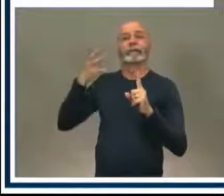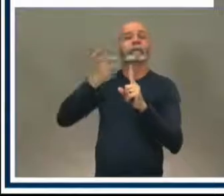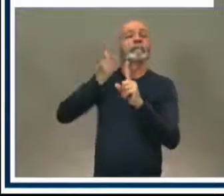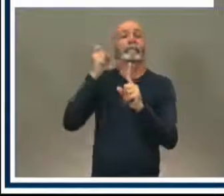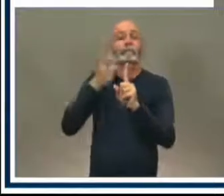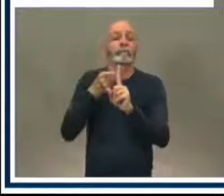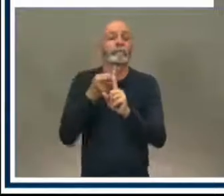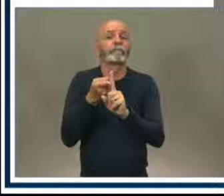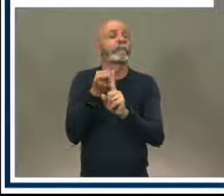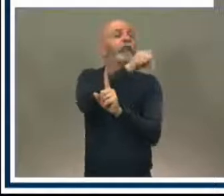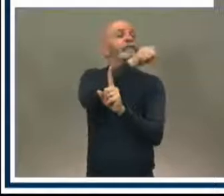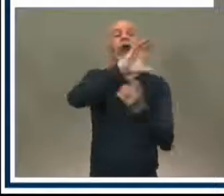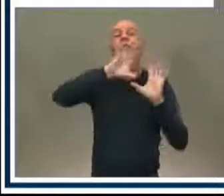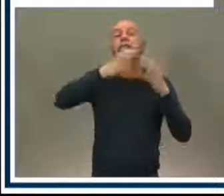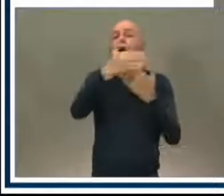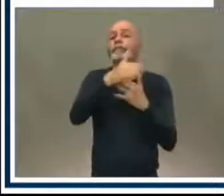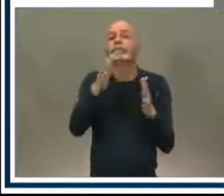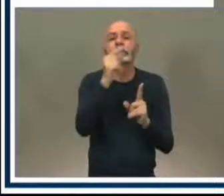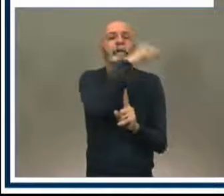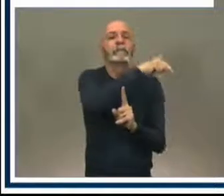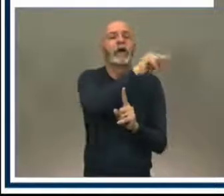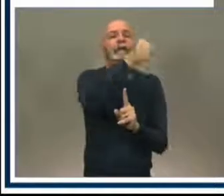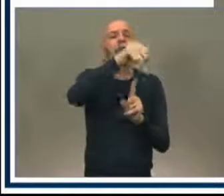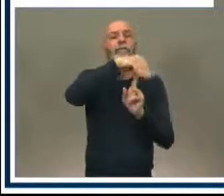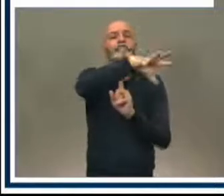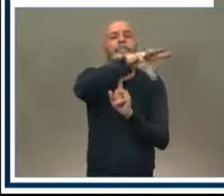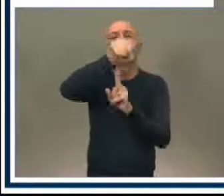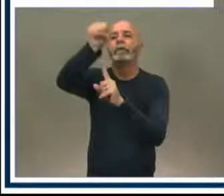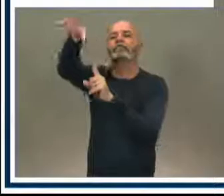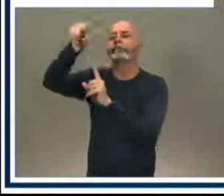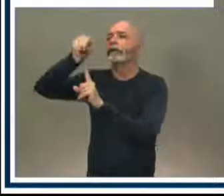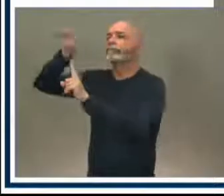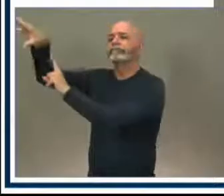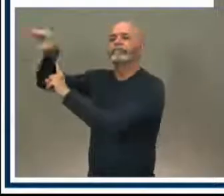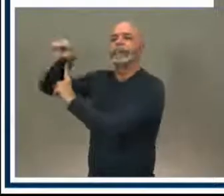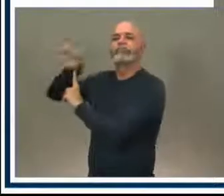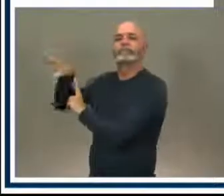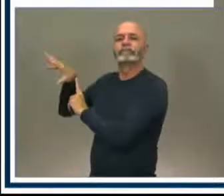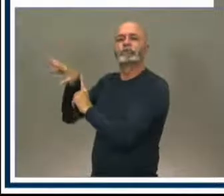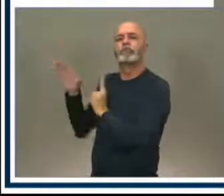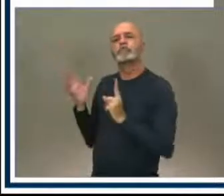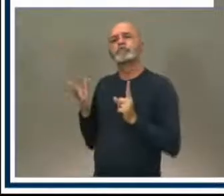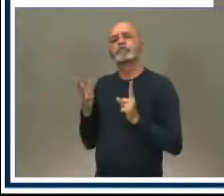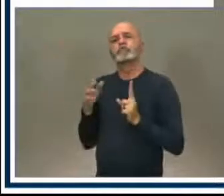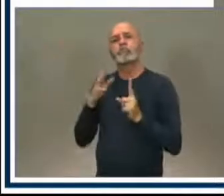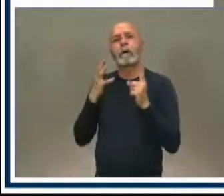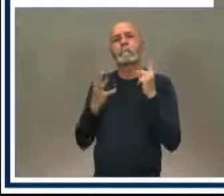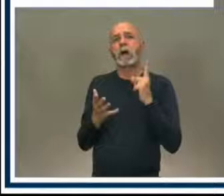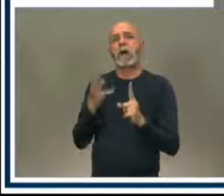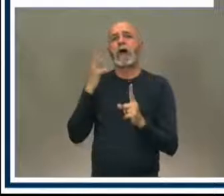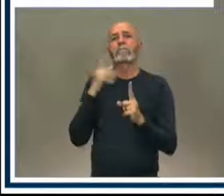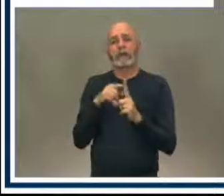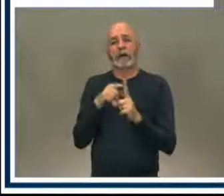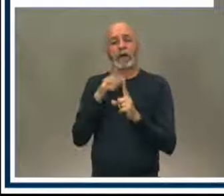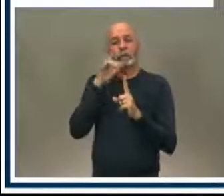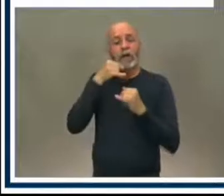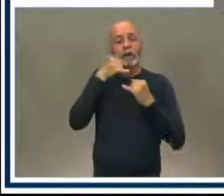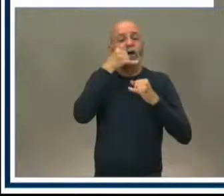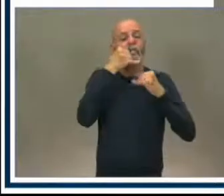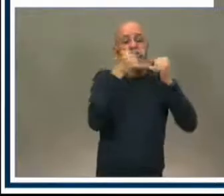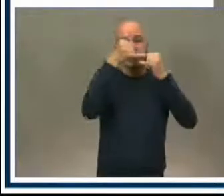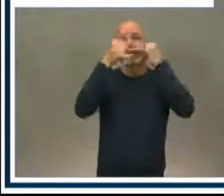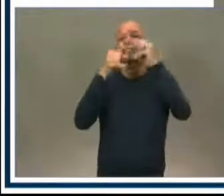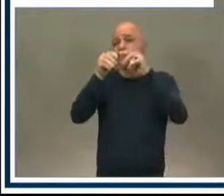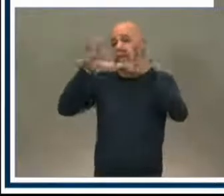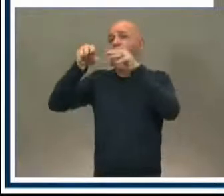classrooms, and then we have potential, risk of secondary cases in a number of classrooms. Those are the things we